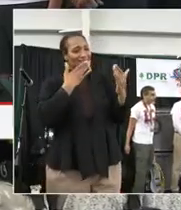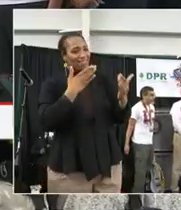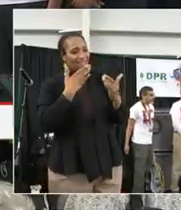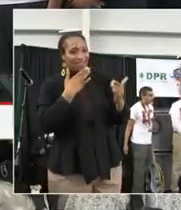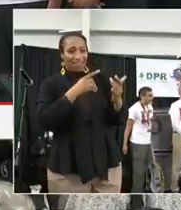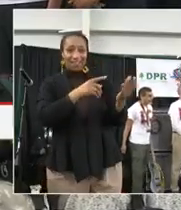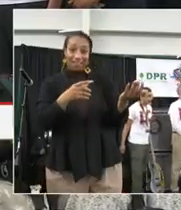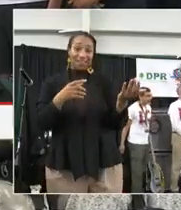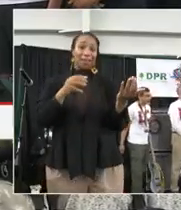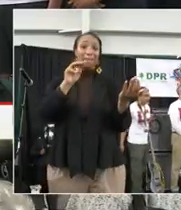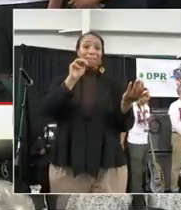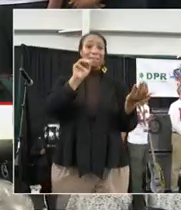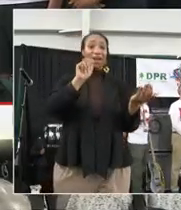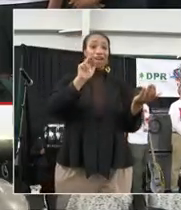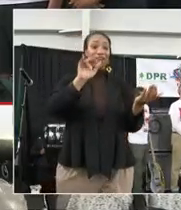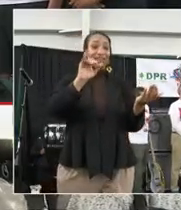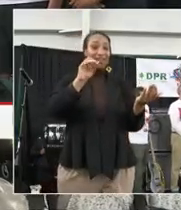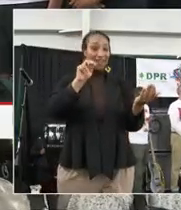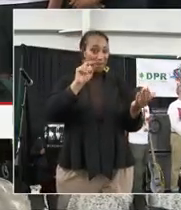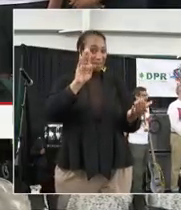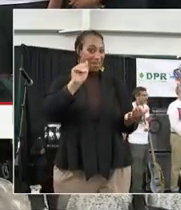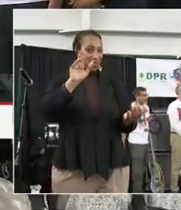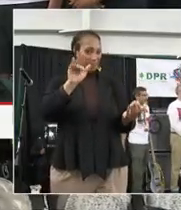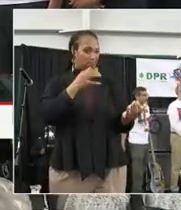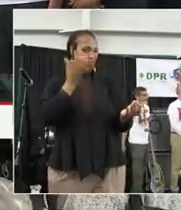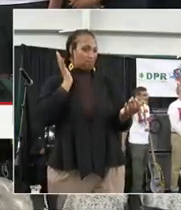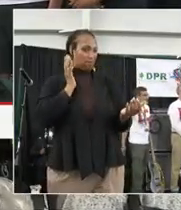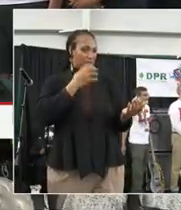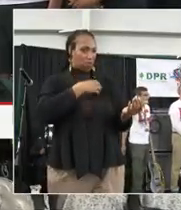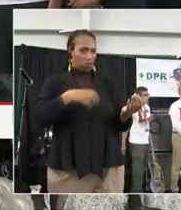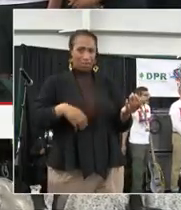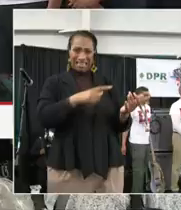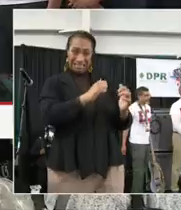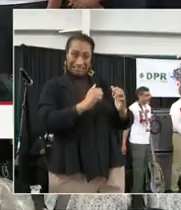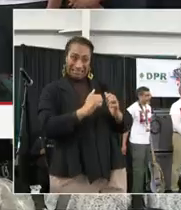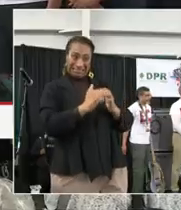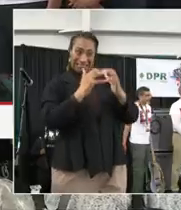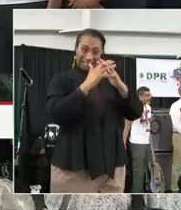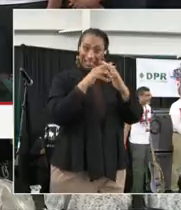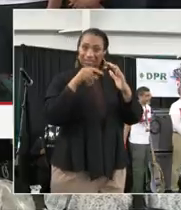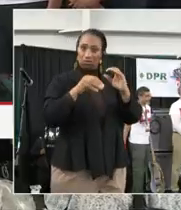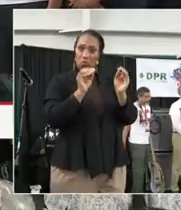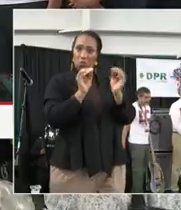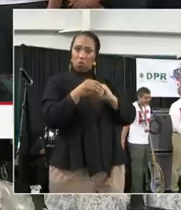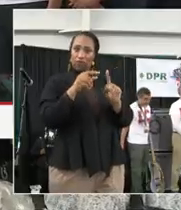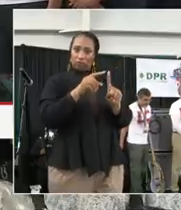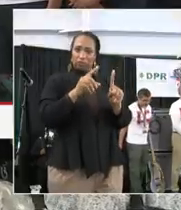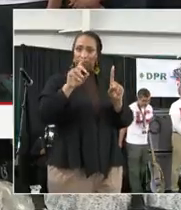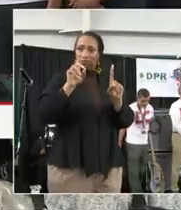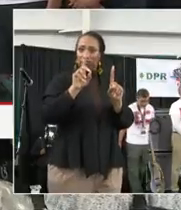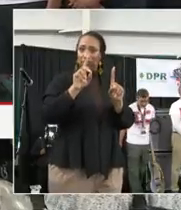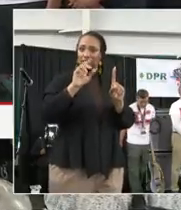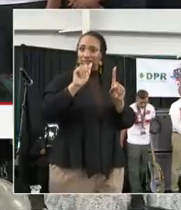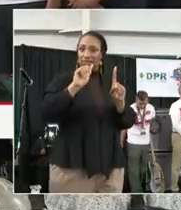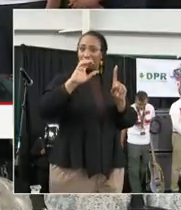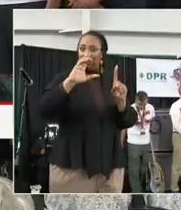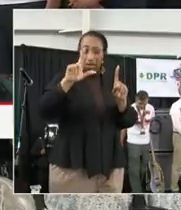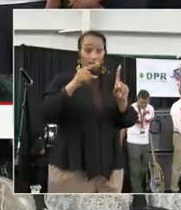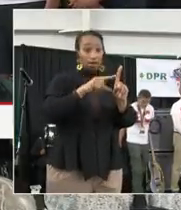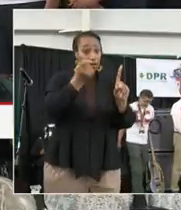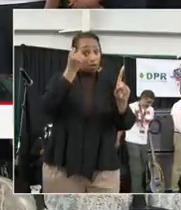the D.C. office on aging. And Mayor Bowser had the vision to make it the